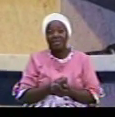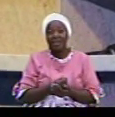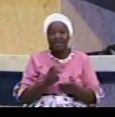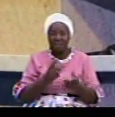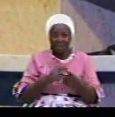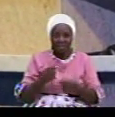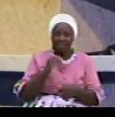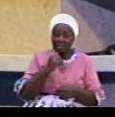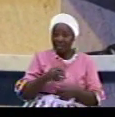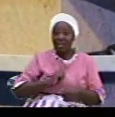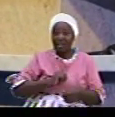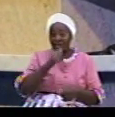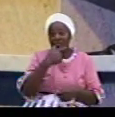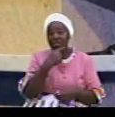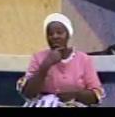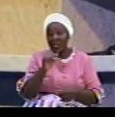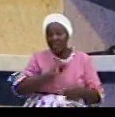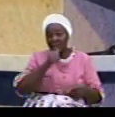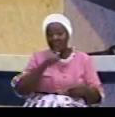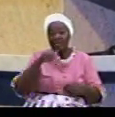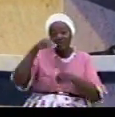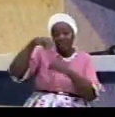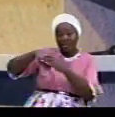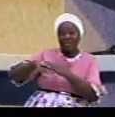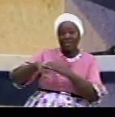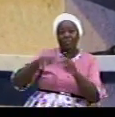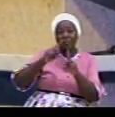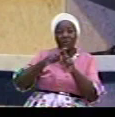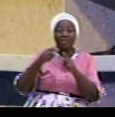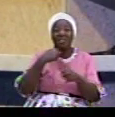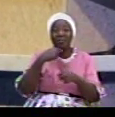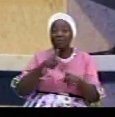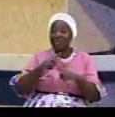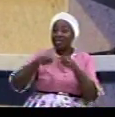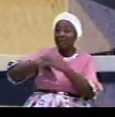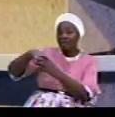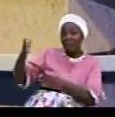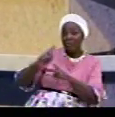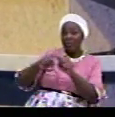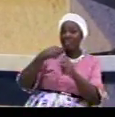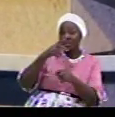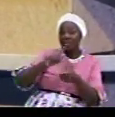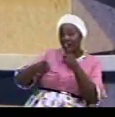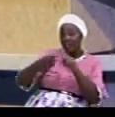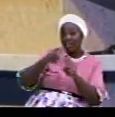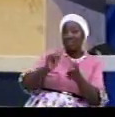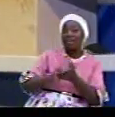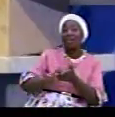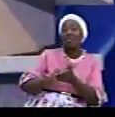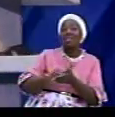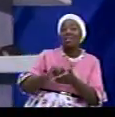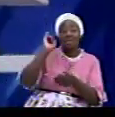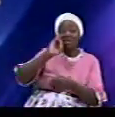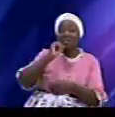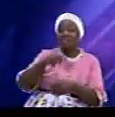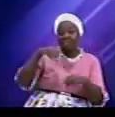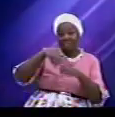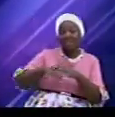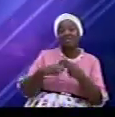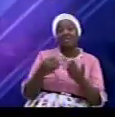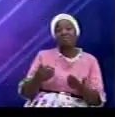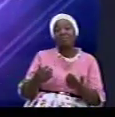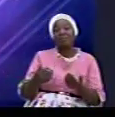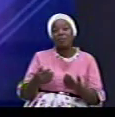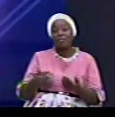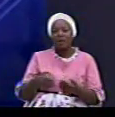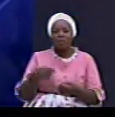he's outside. But he's telling his friend back over there, I'm inside already. There are many people, they do not have